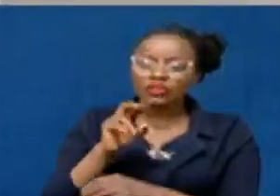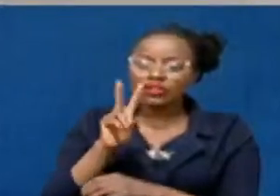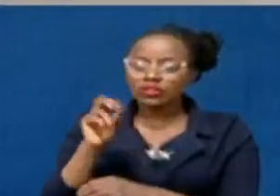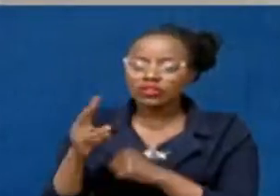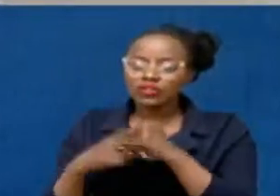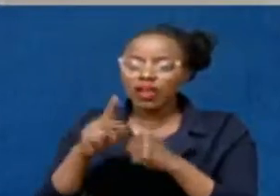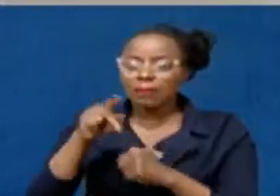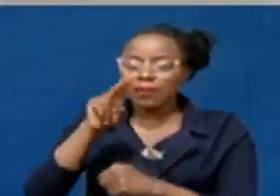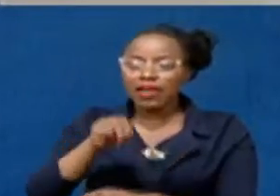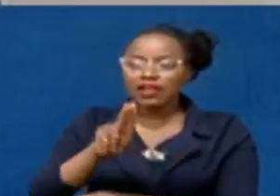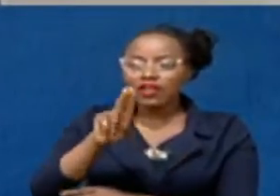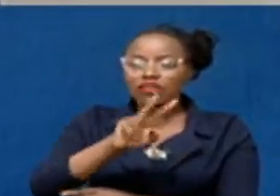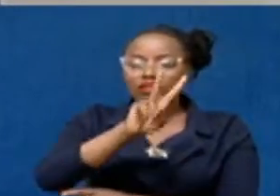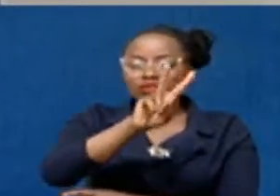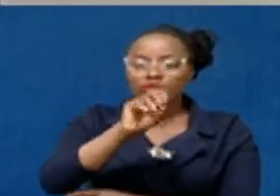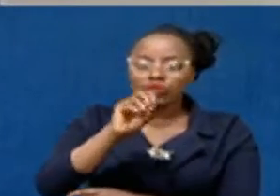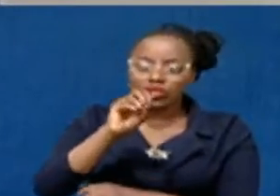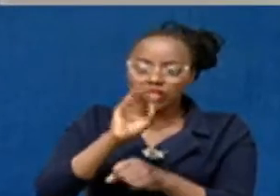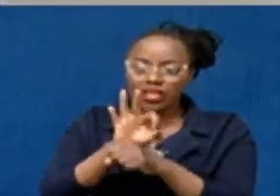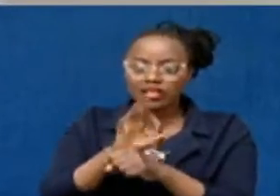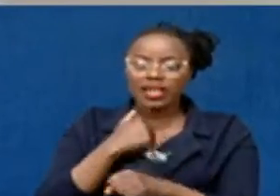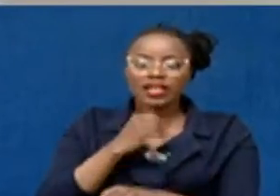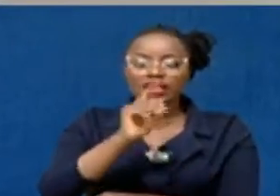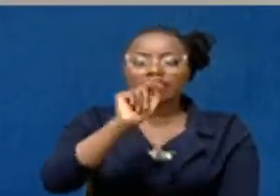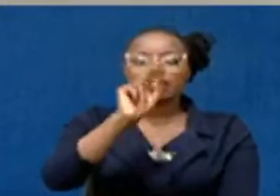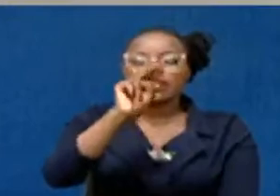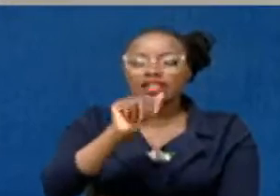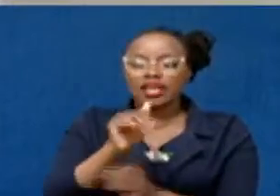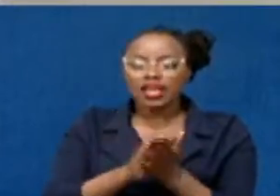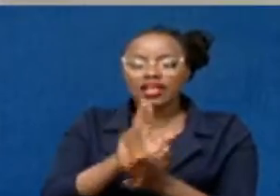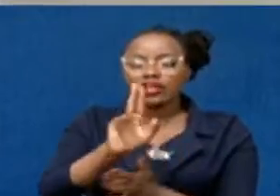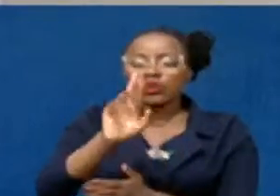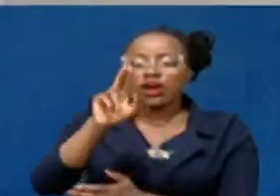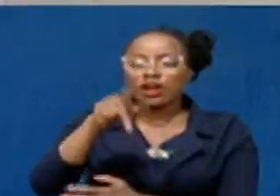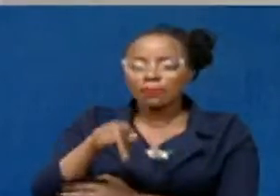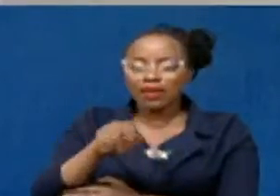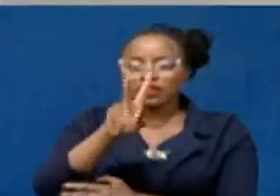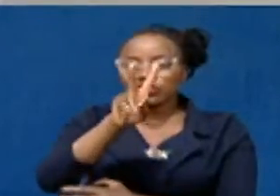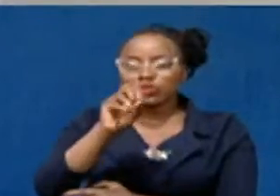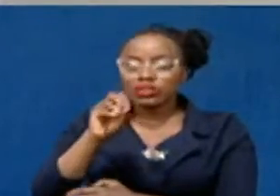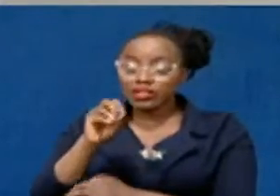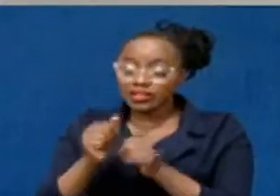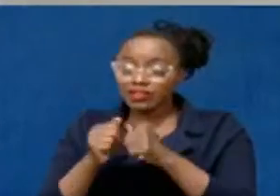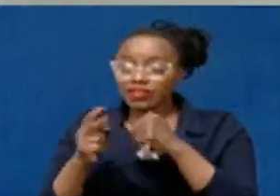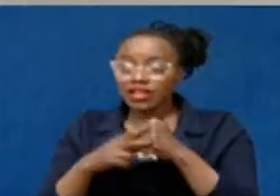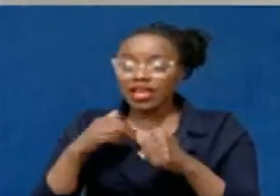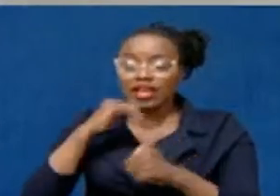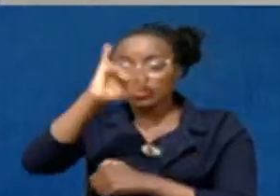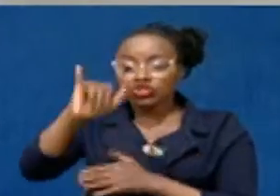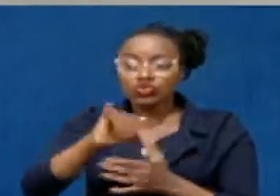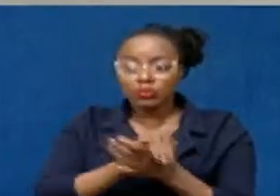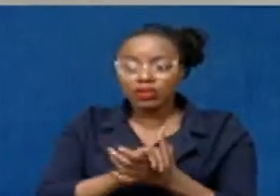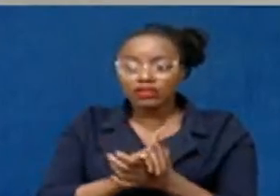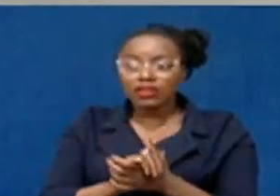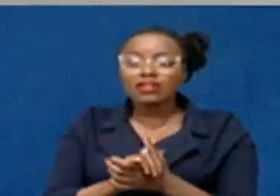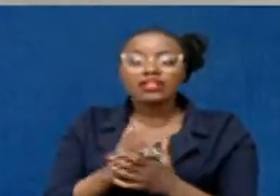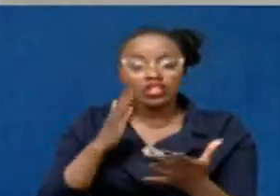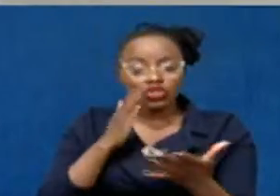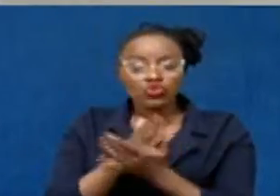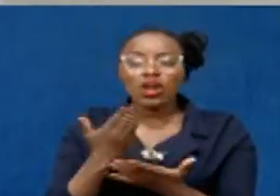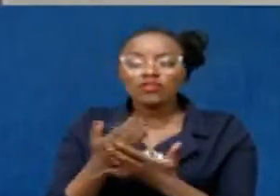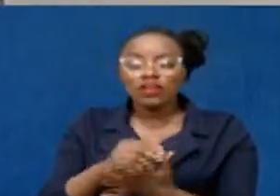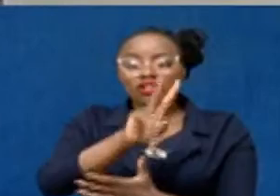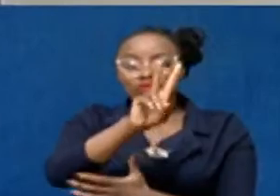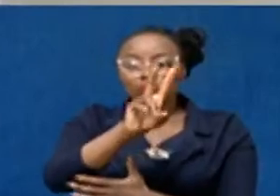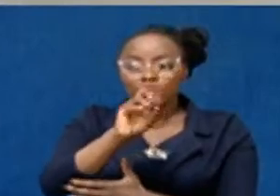we had PNU. In 2013, we had TNA and URP. In 2017, we had Jubilee. Certainly,